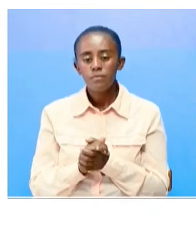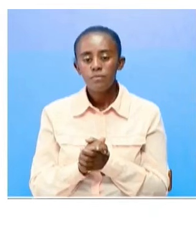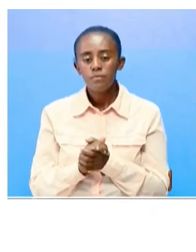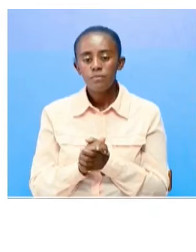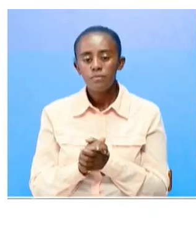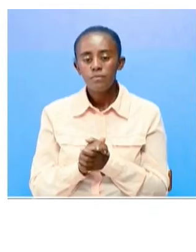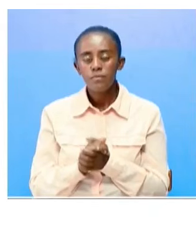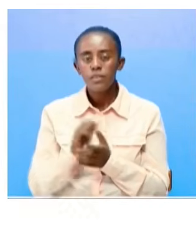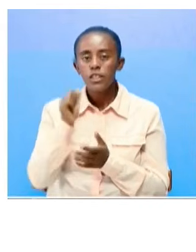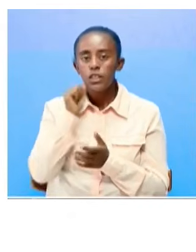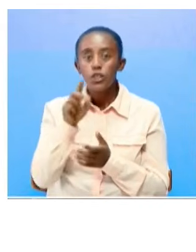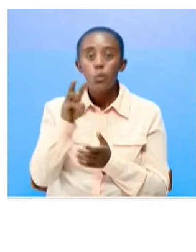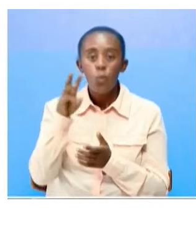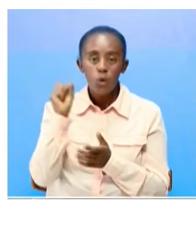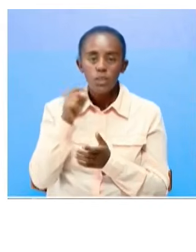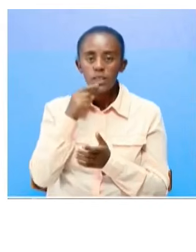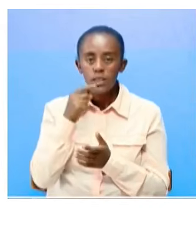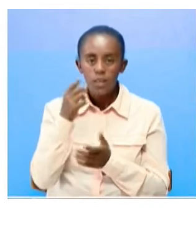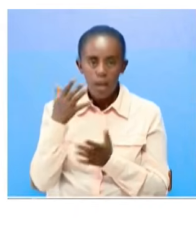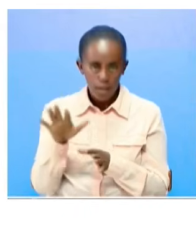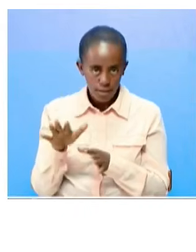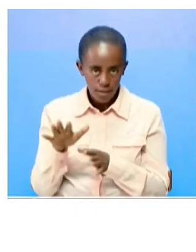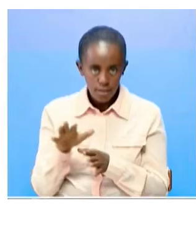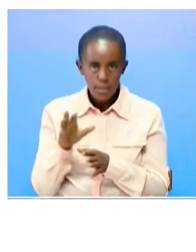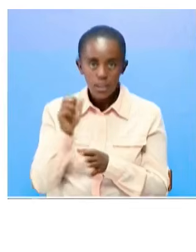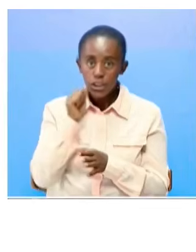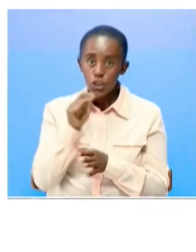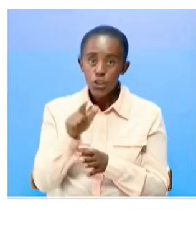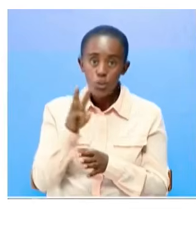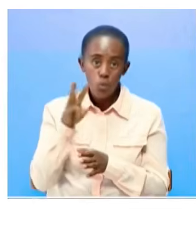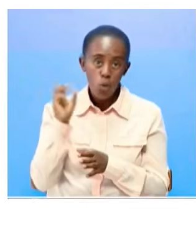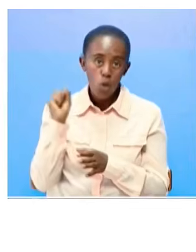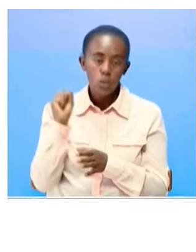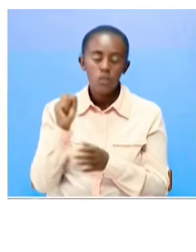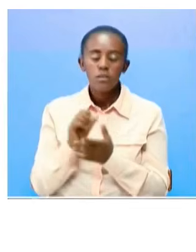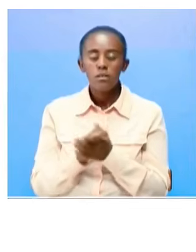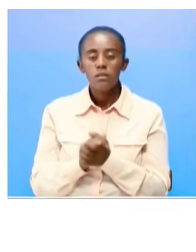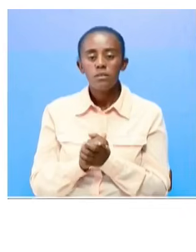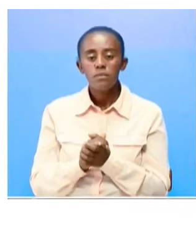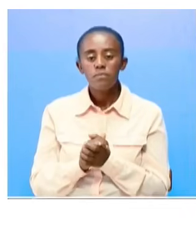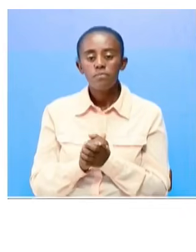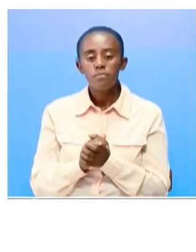She was said she was